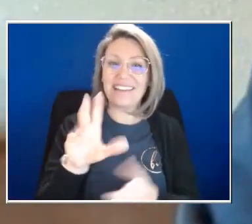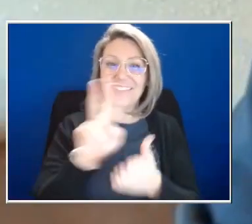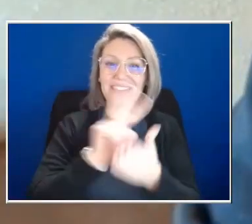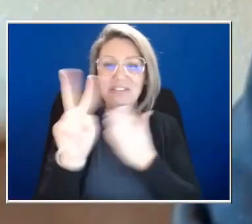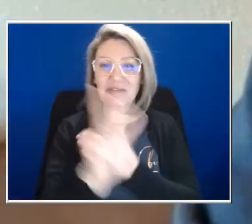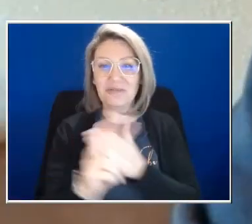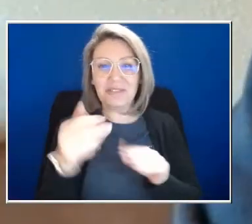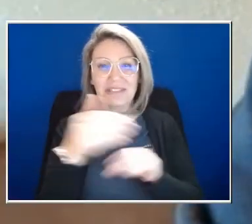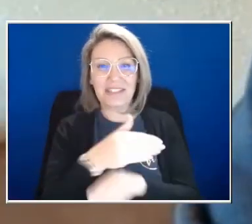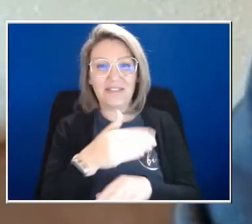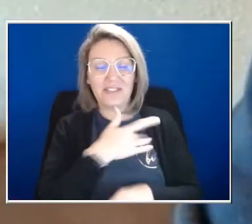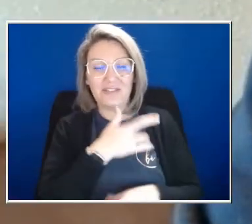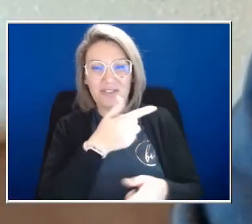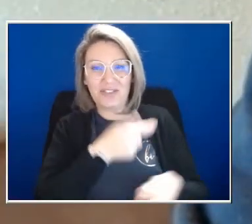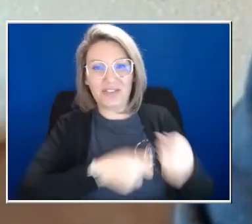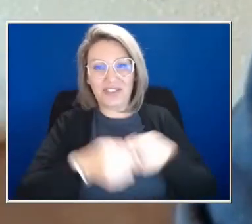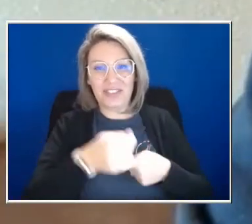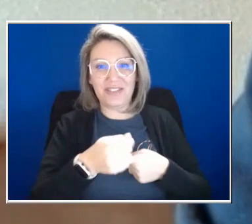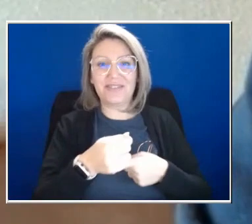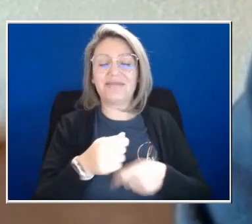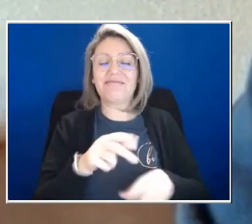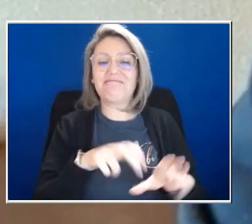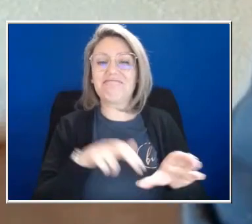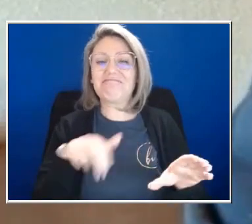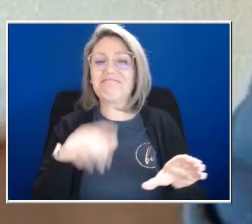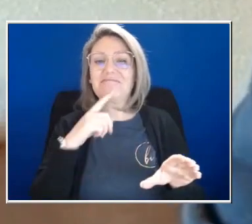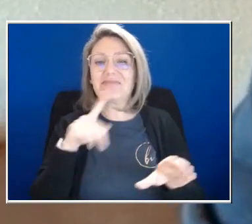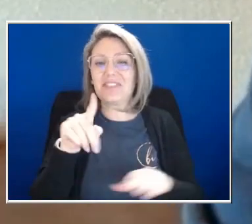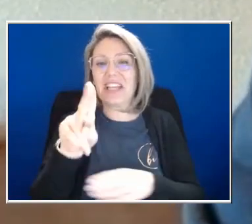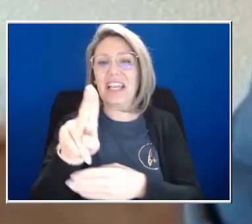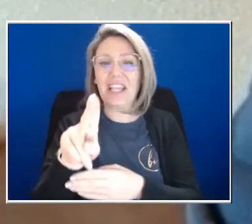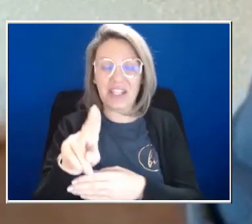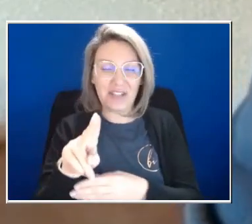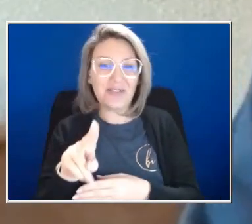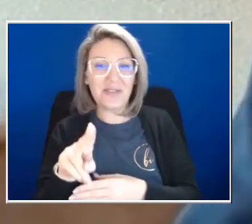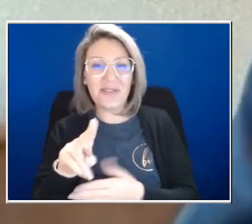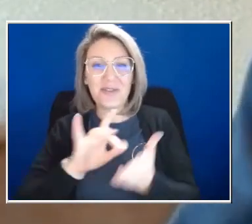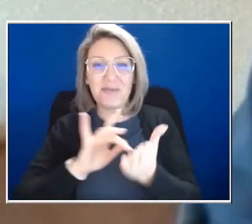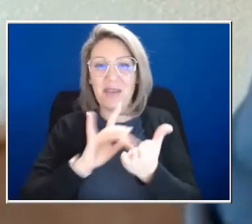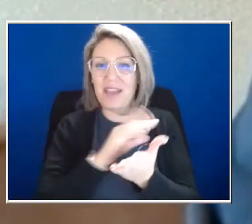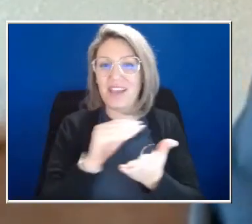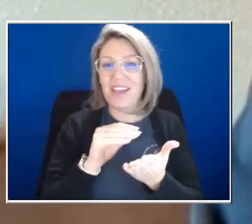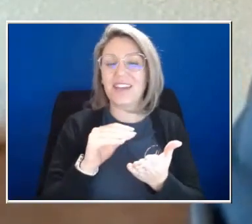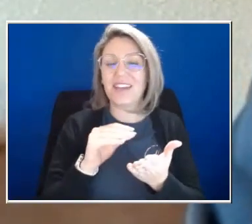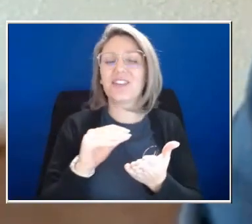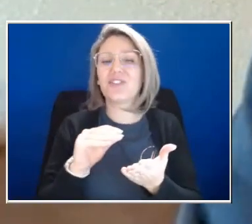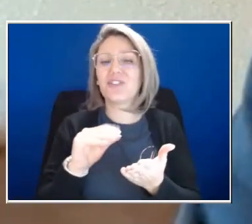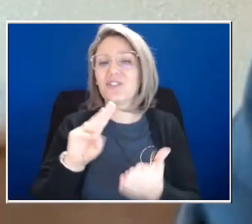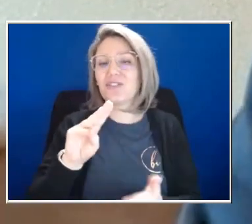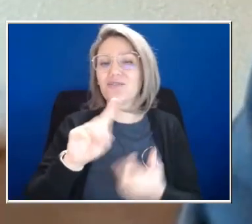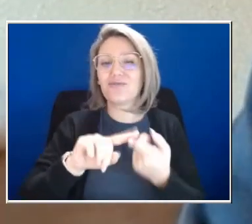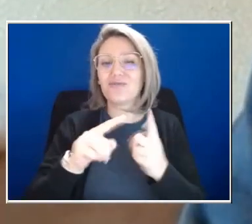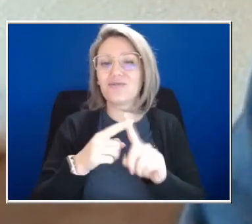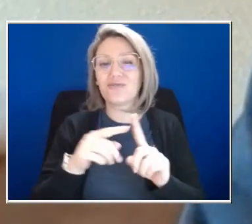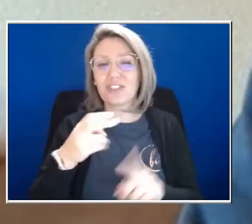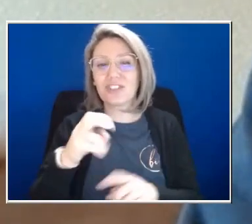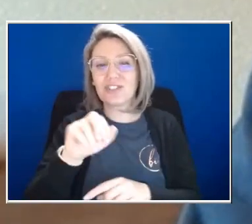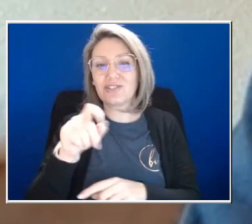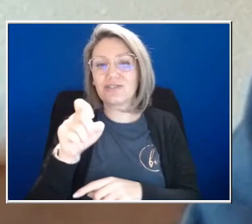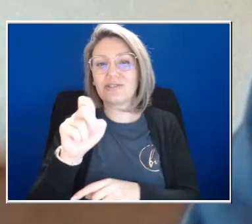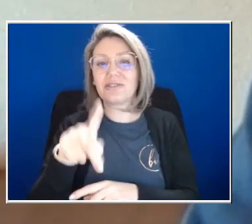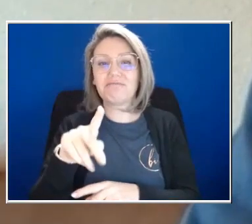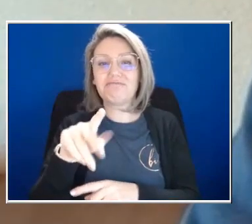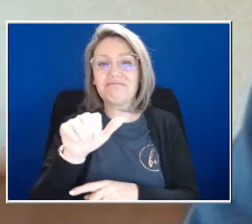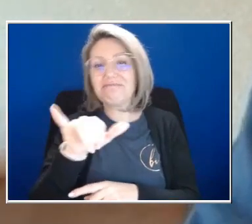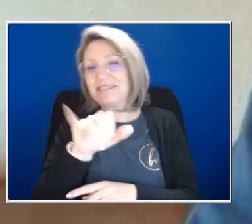already out of KU Med and at the Friendship Inn, which is where I did most of my recovery, just because we had to stay close to Kansas City for a month, and we were